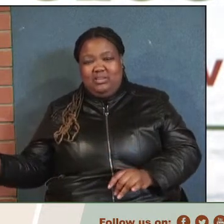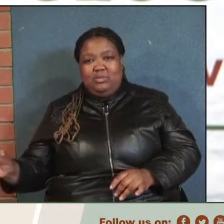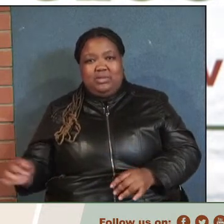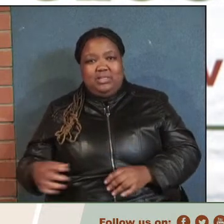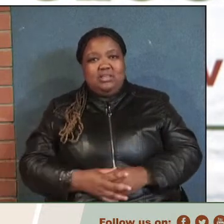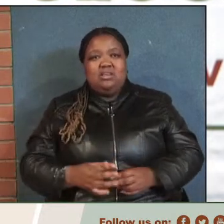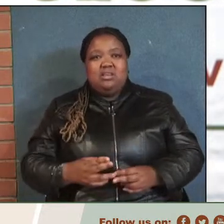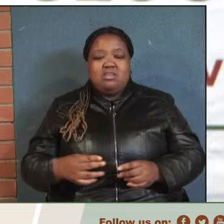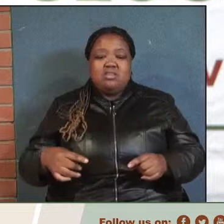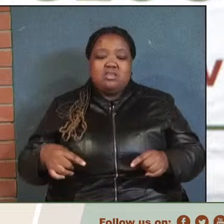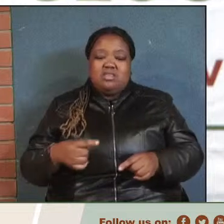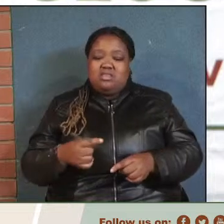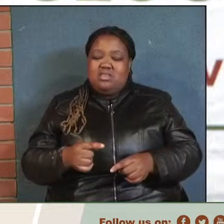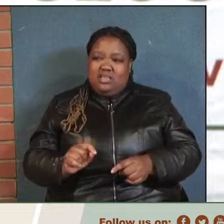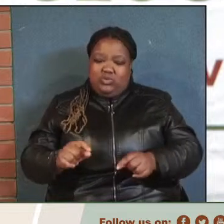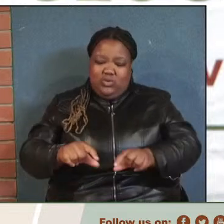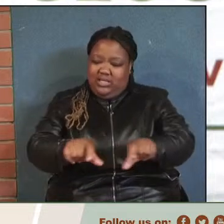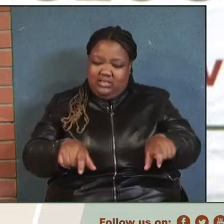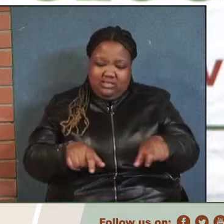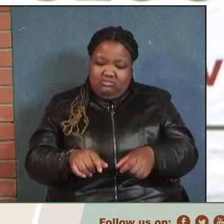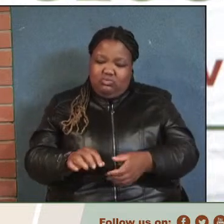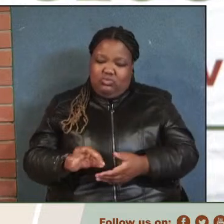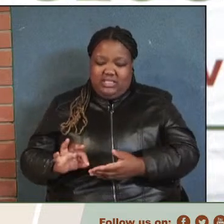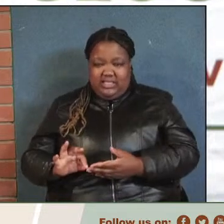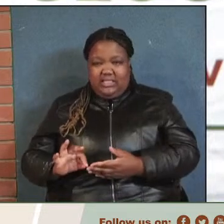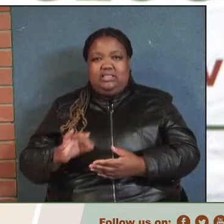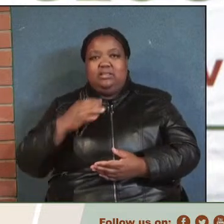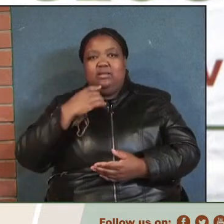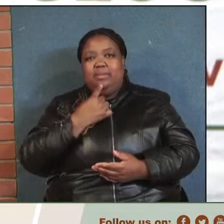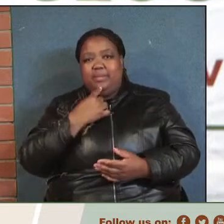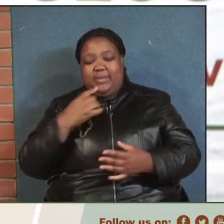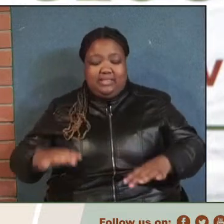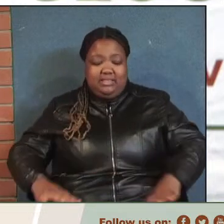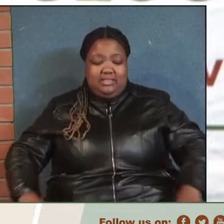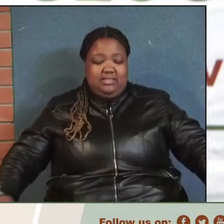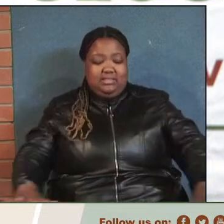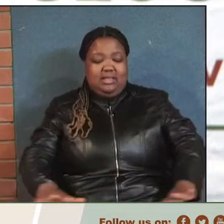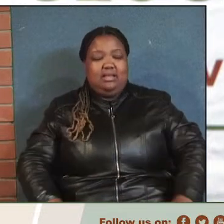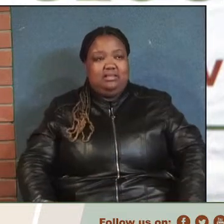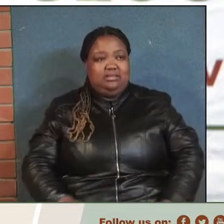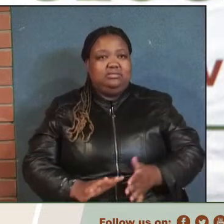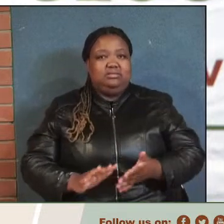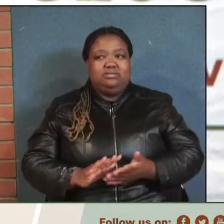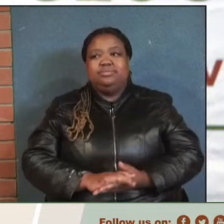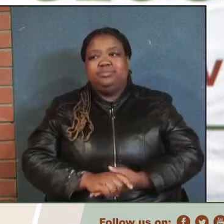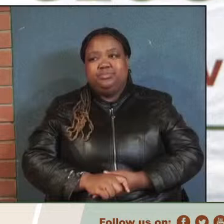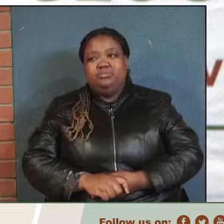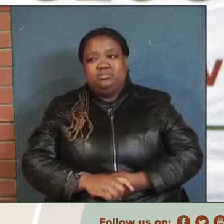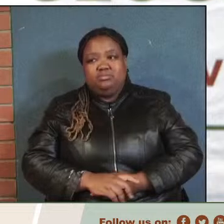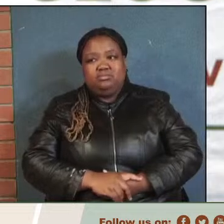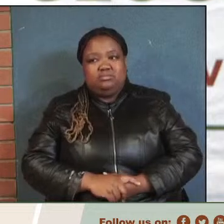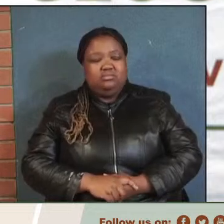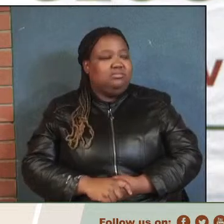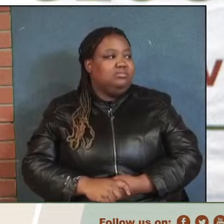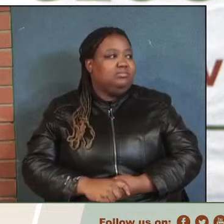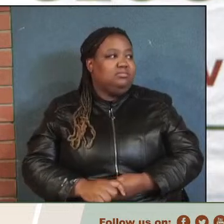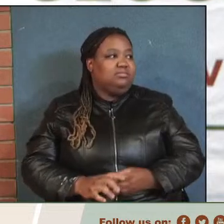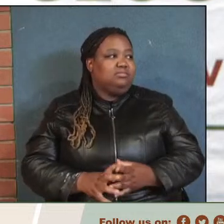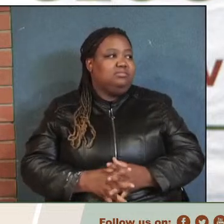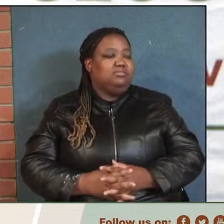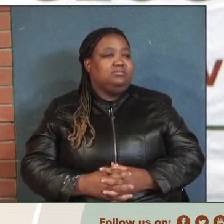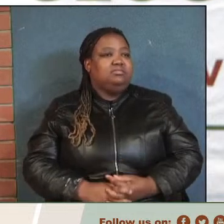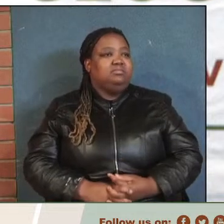I'll now be calling on Honorable Matufi. Please do present your speech. And I'd like to request the House to